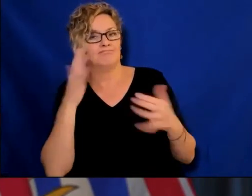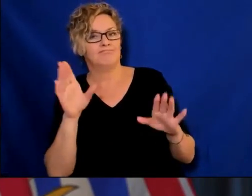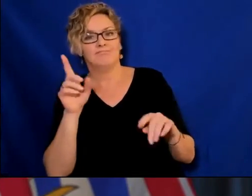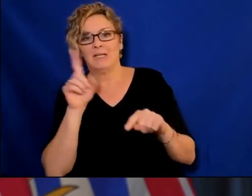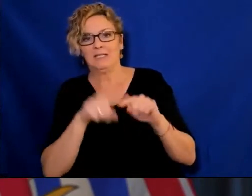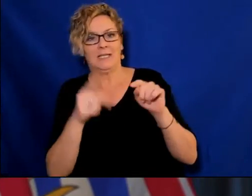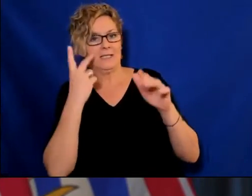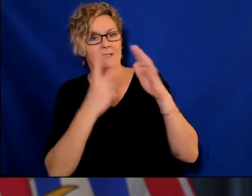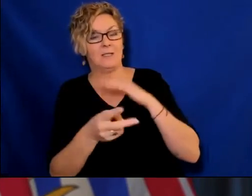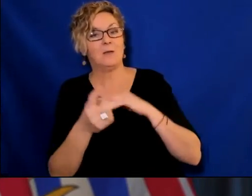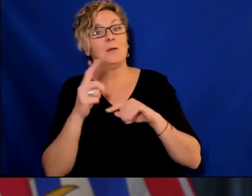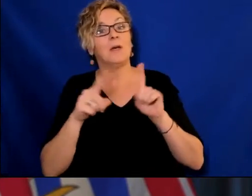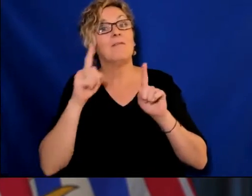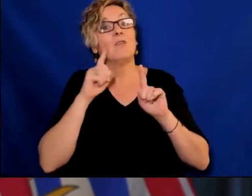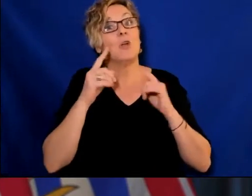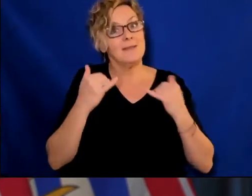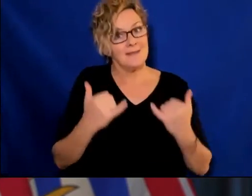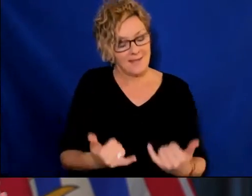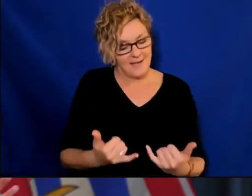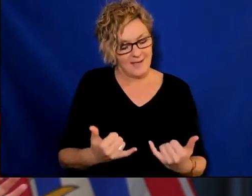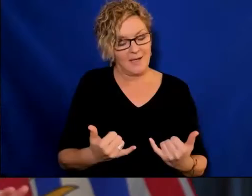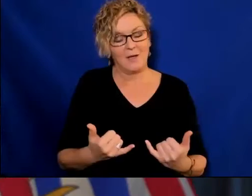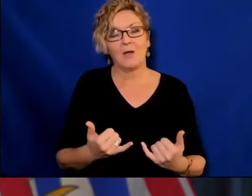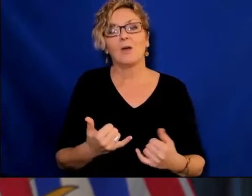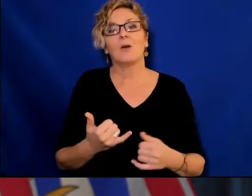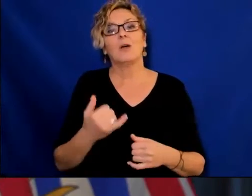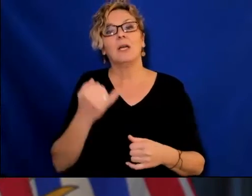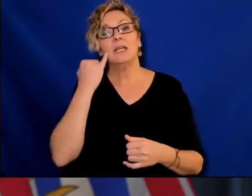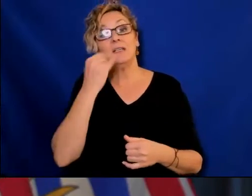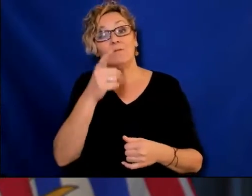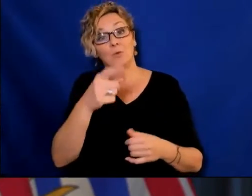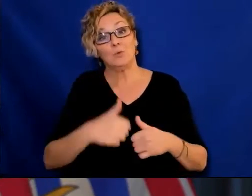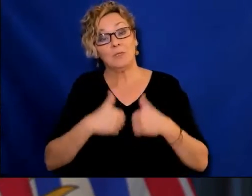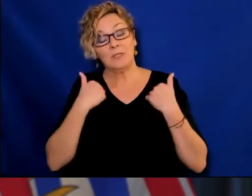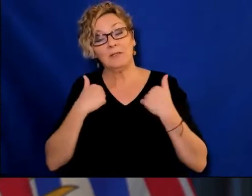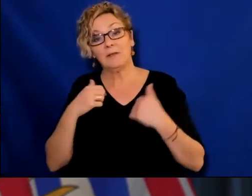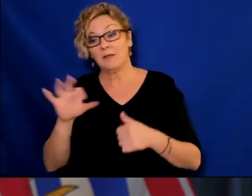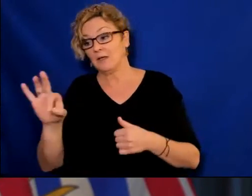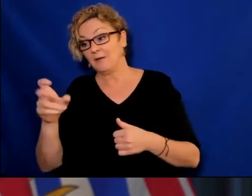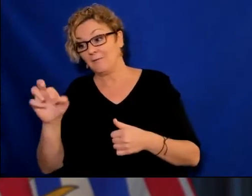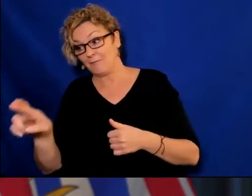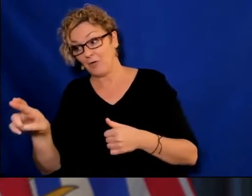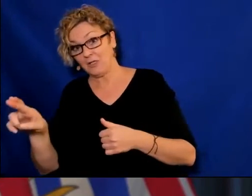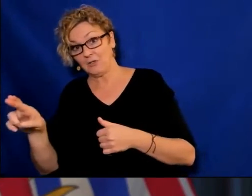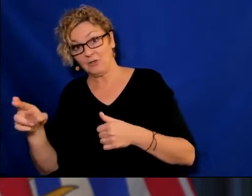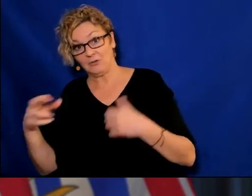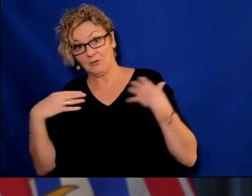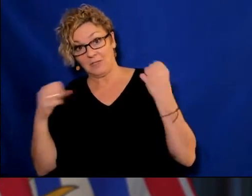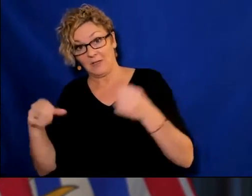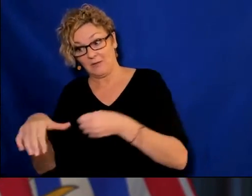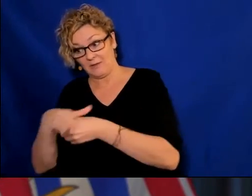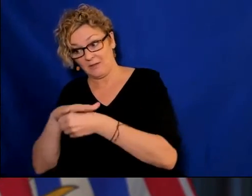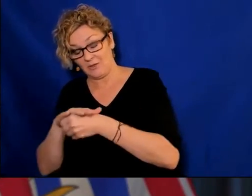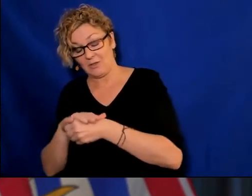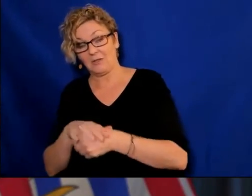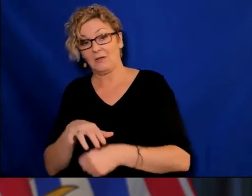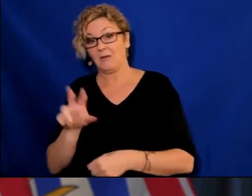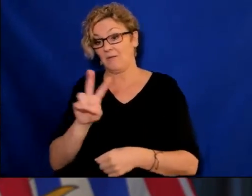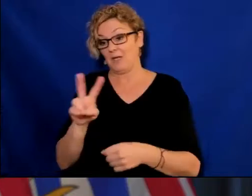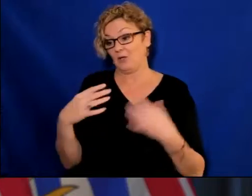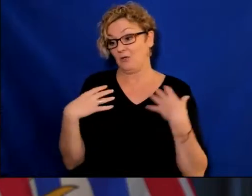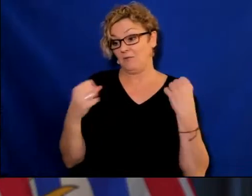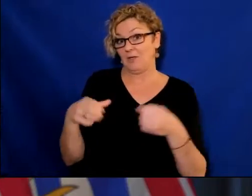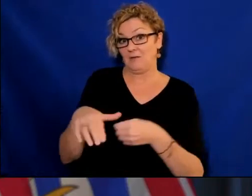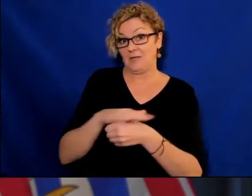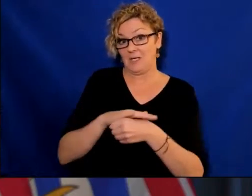your household bubble only. This is thinking back to where we were in April. Those people who are our close contacts, our